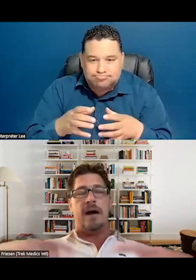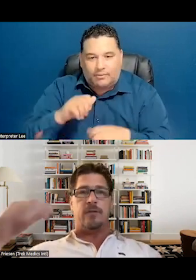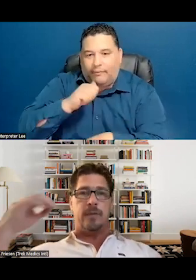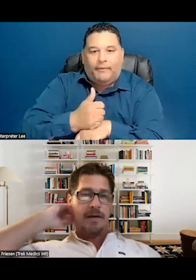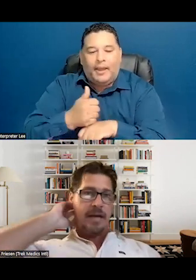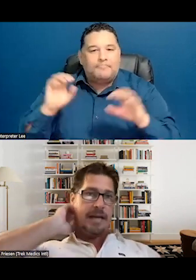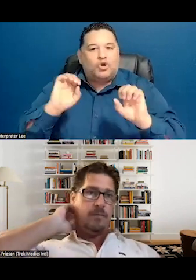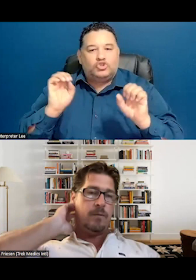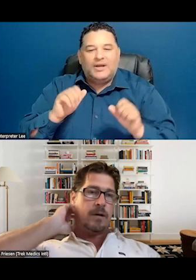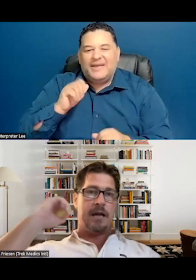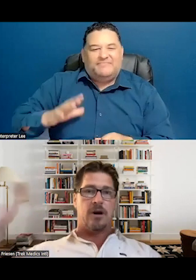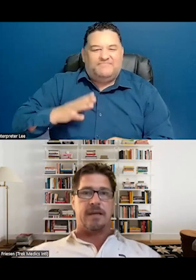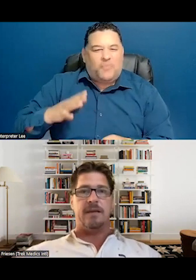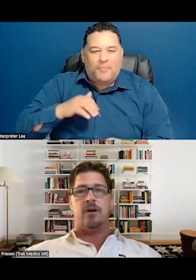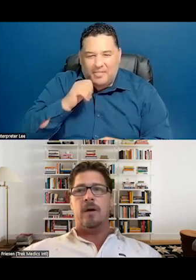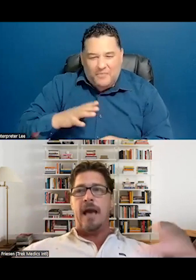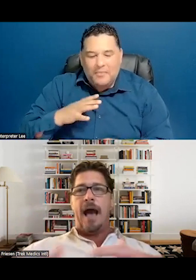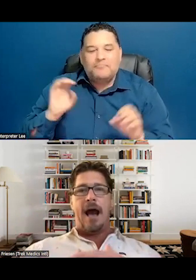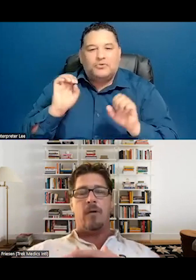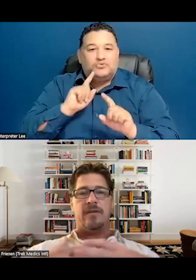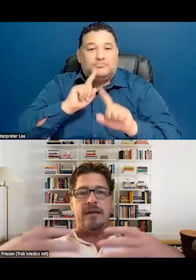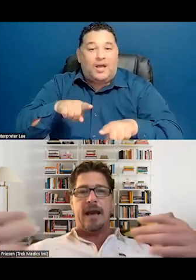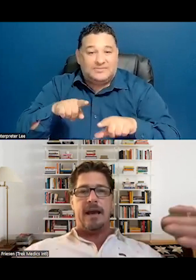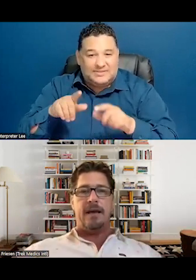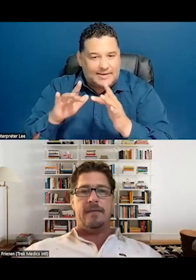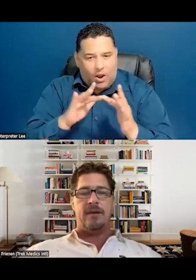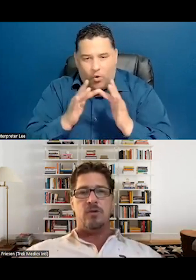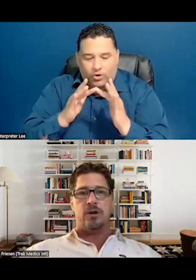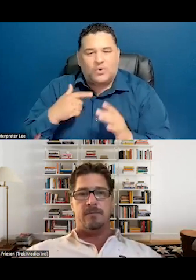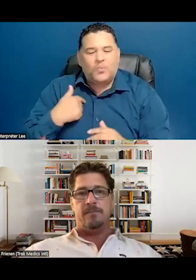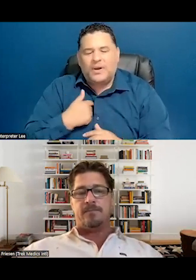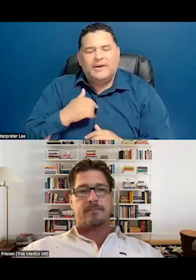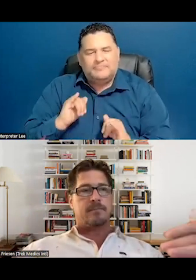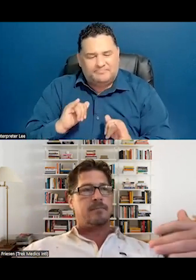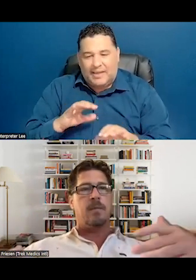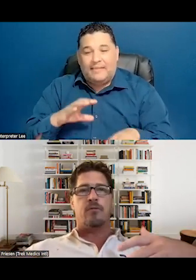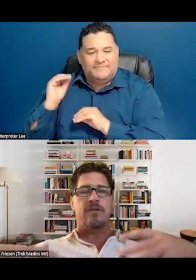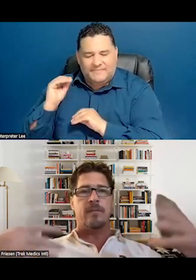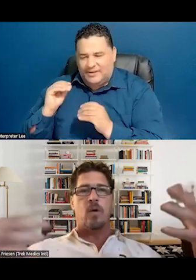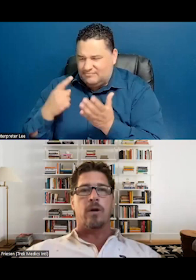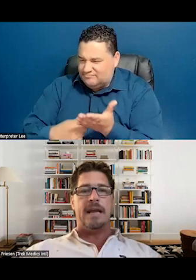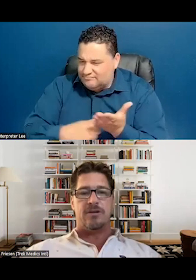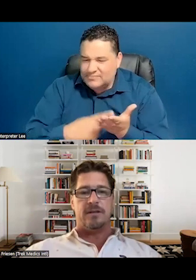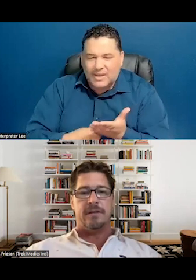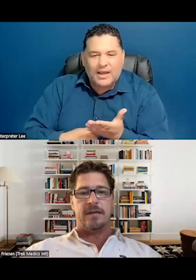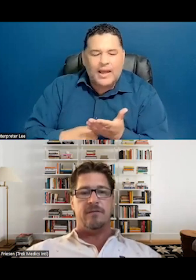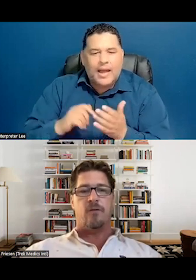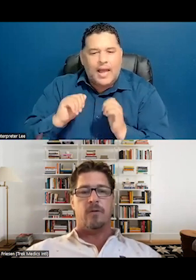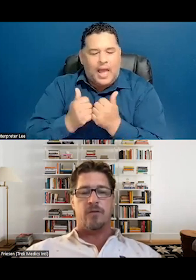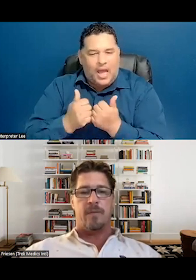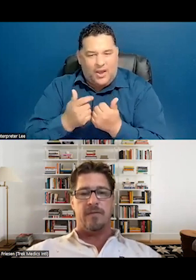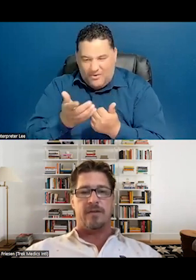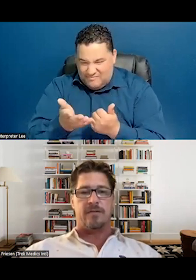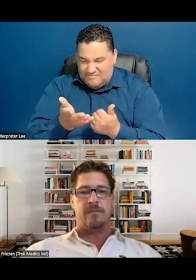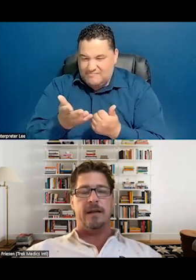So after we left Haiti, we were kind of talking, how is it that you could bring some coordination to this